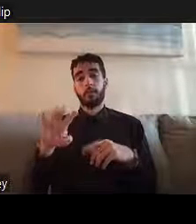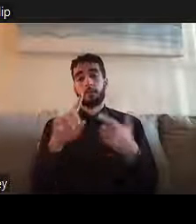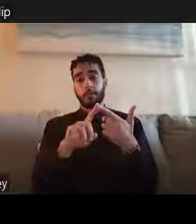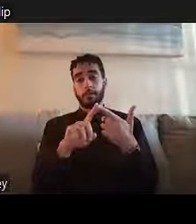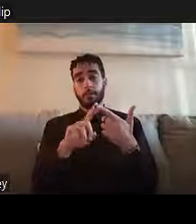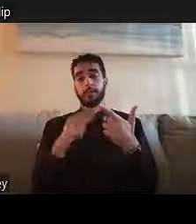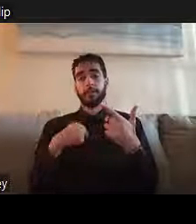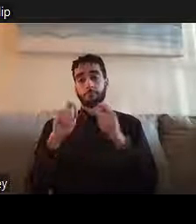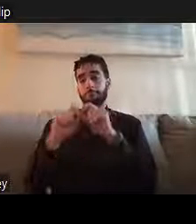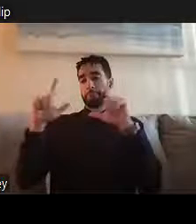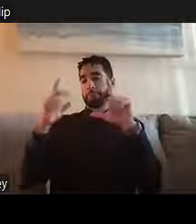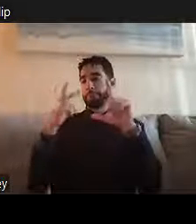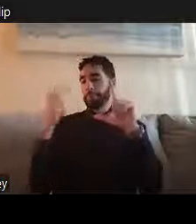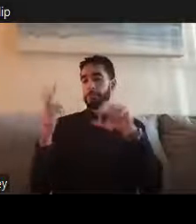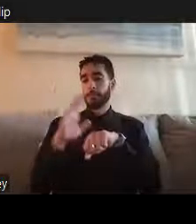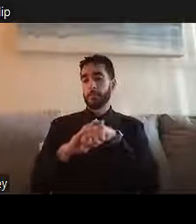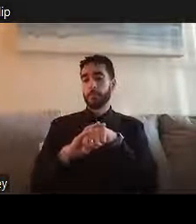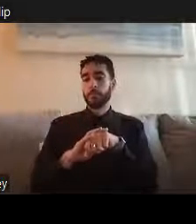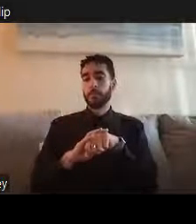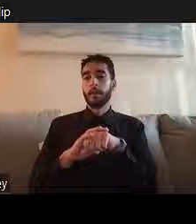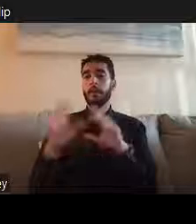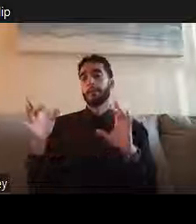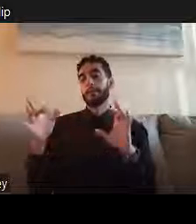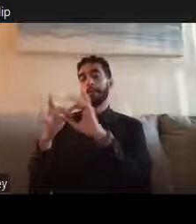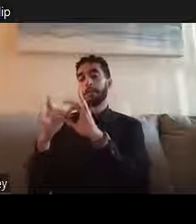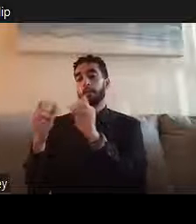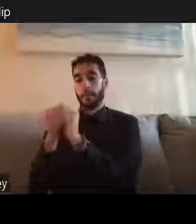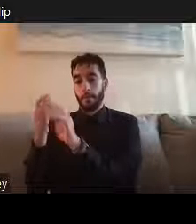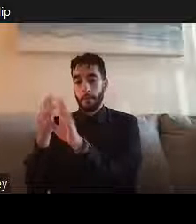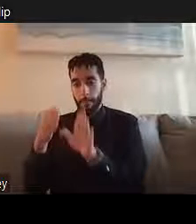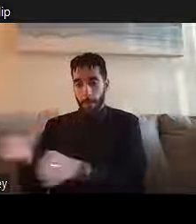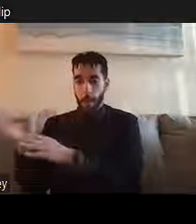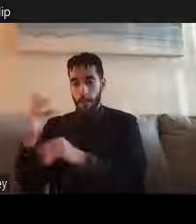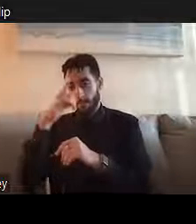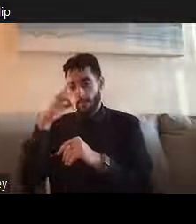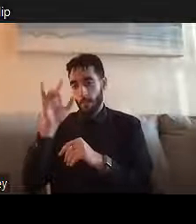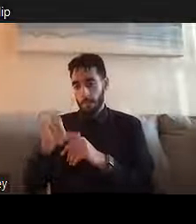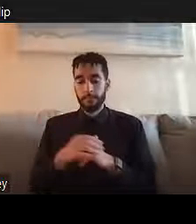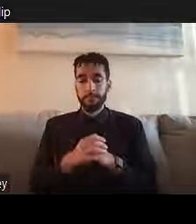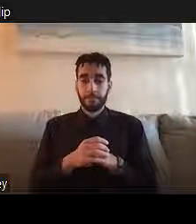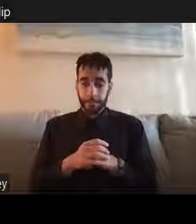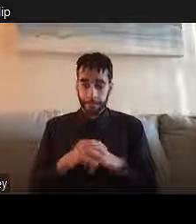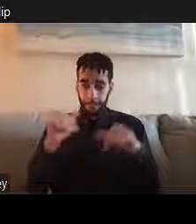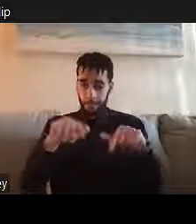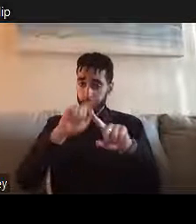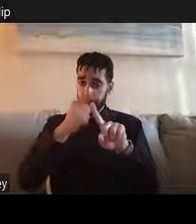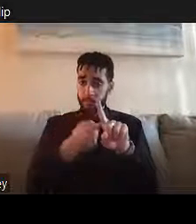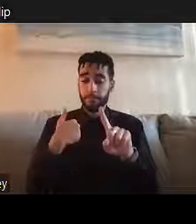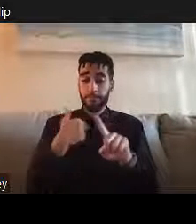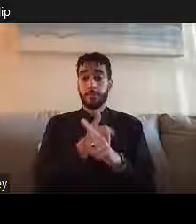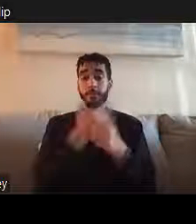on the screen is tied to a master plan for aging initiative. This month, we're wrapping up a